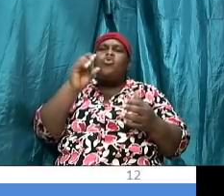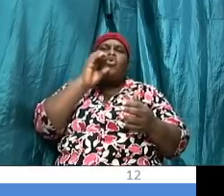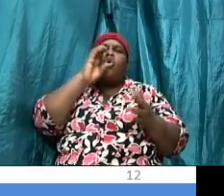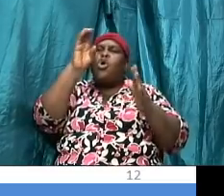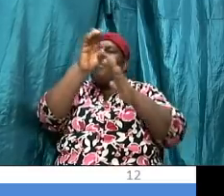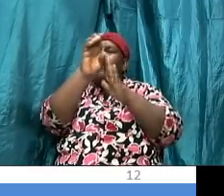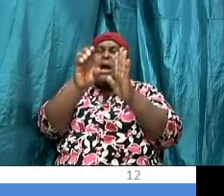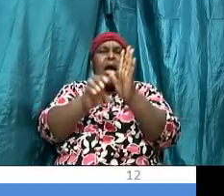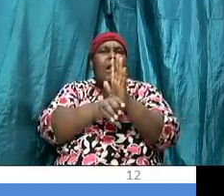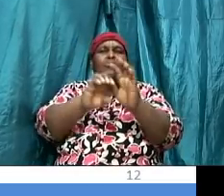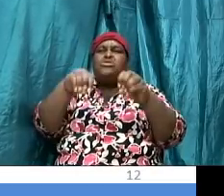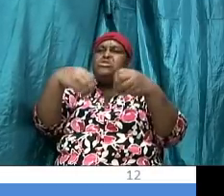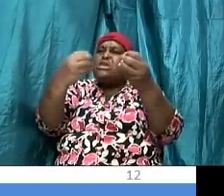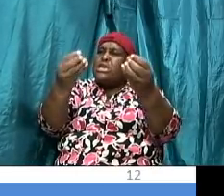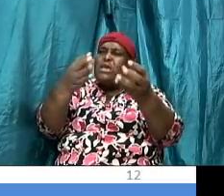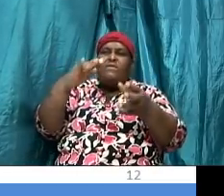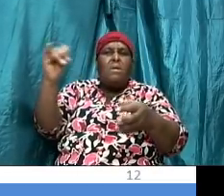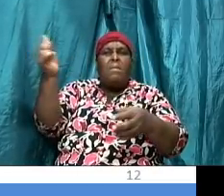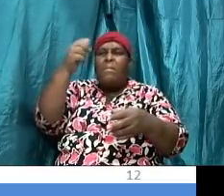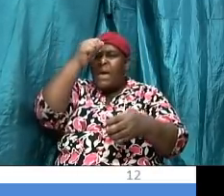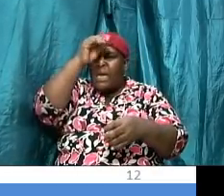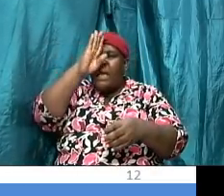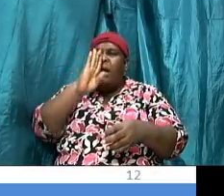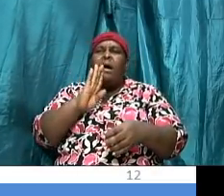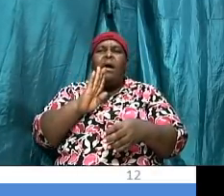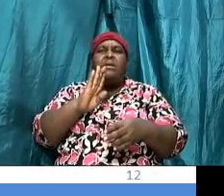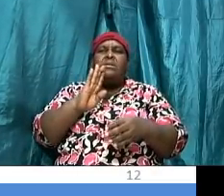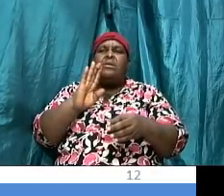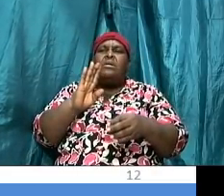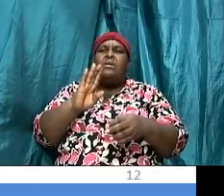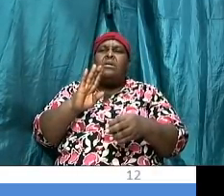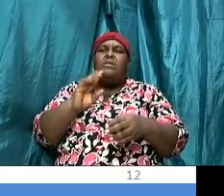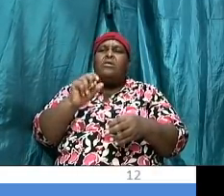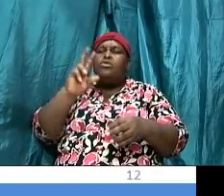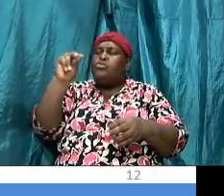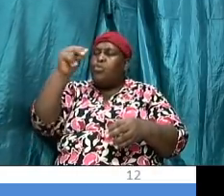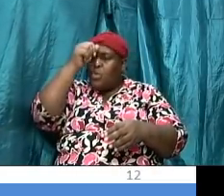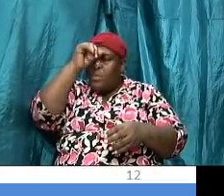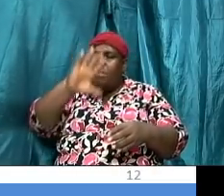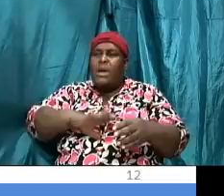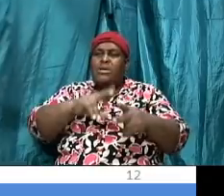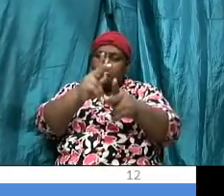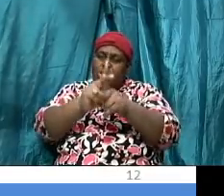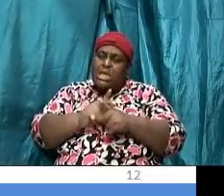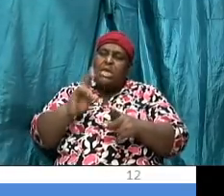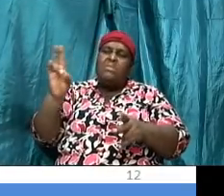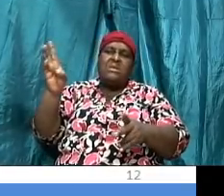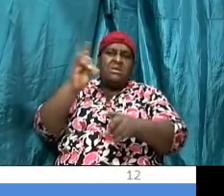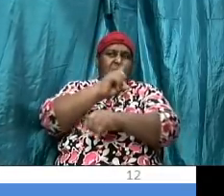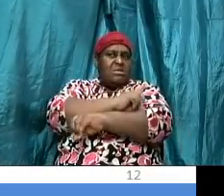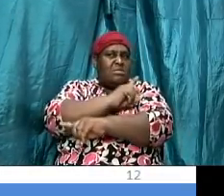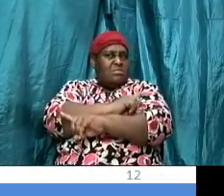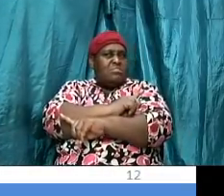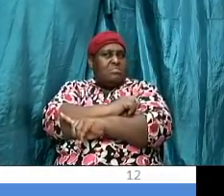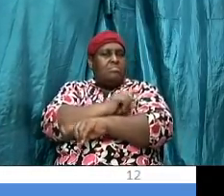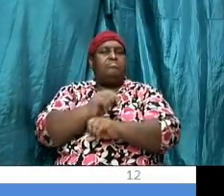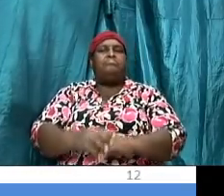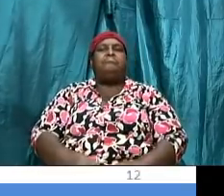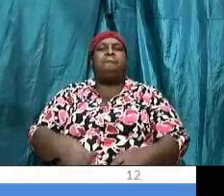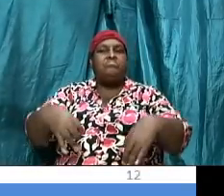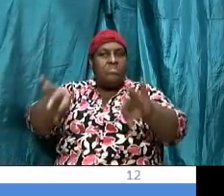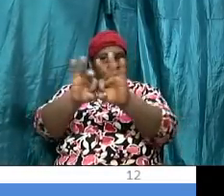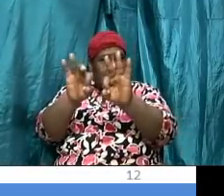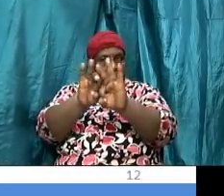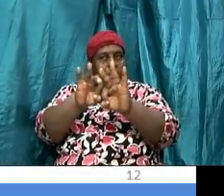was given by God for any man to keep the Sabbath at this point in time. So let us move to some very important points.